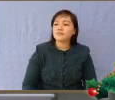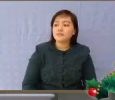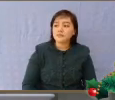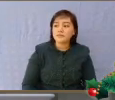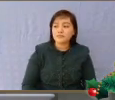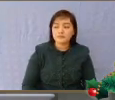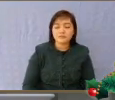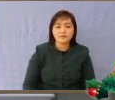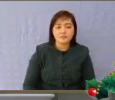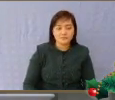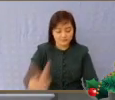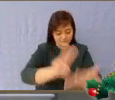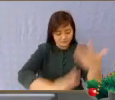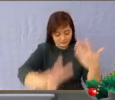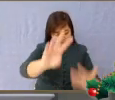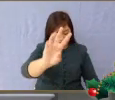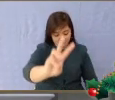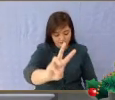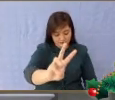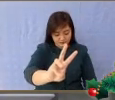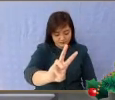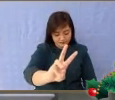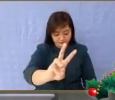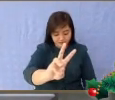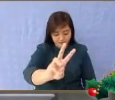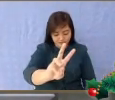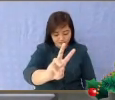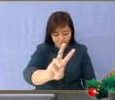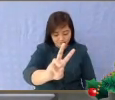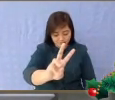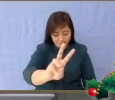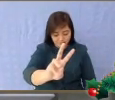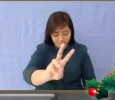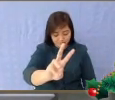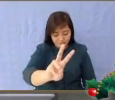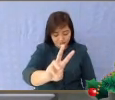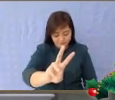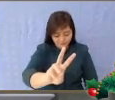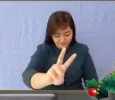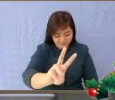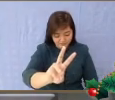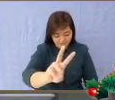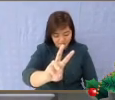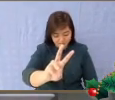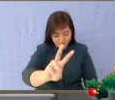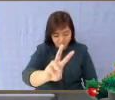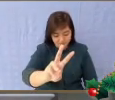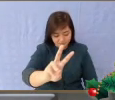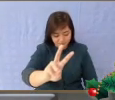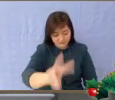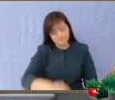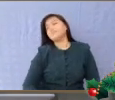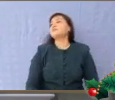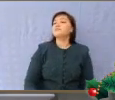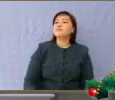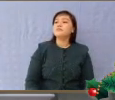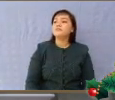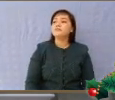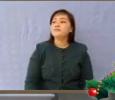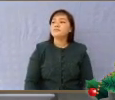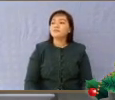And I will dwell in the house of the Lord forever. Do